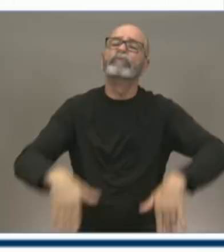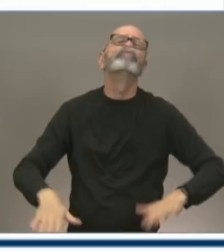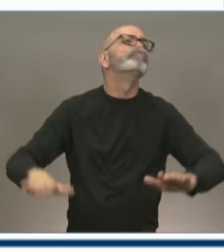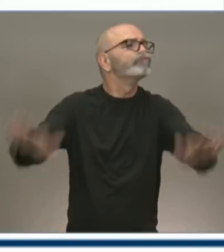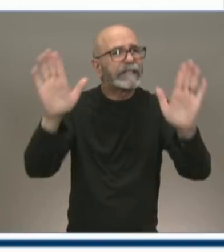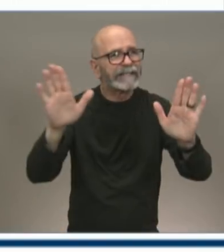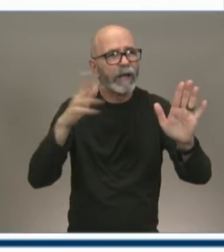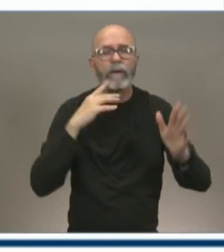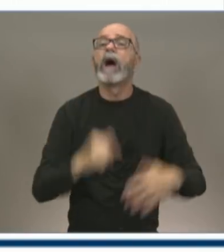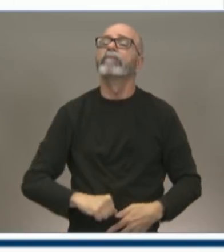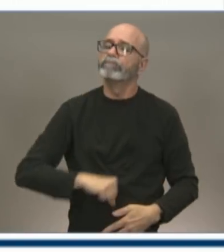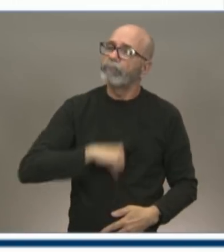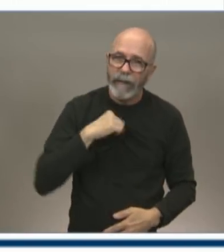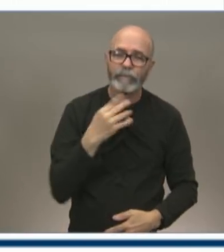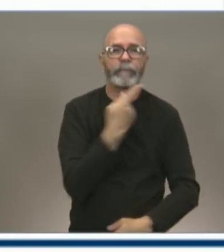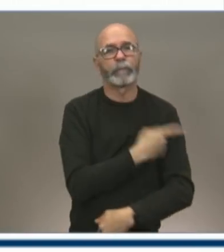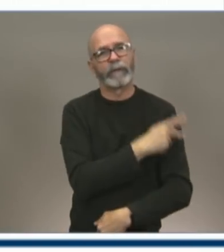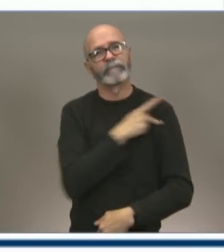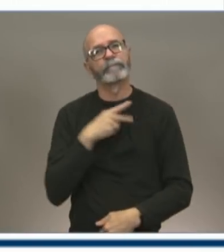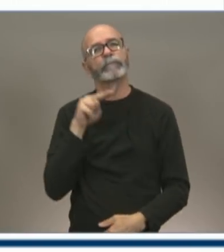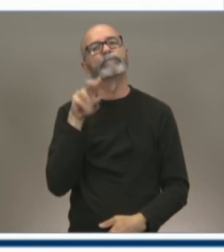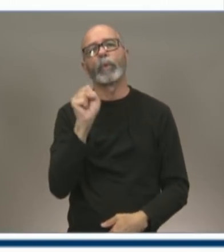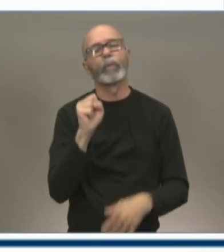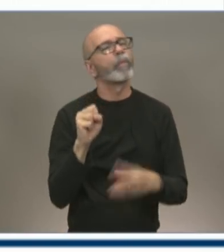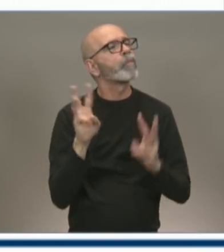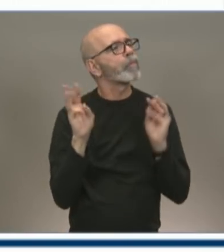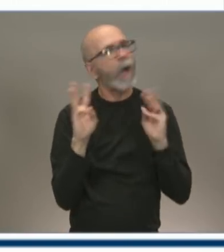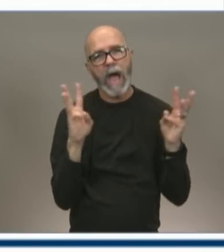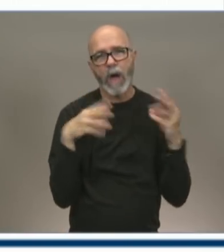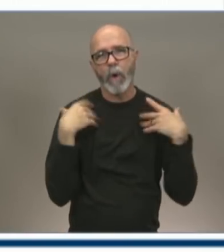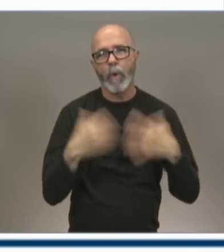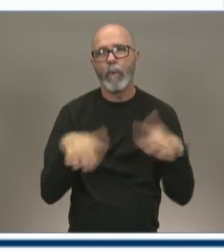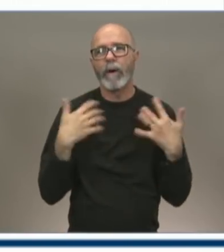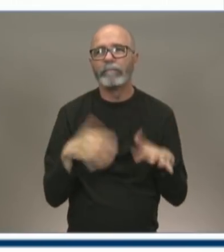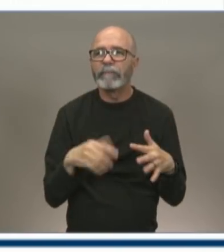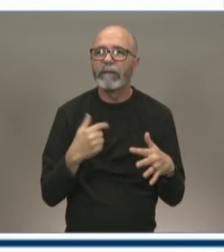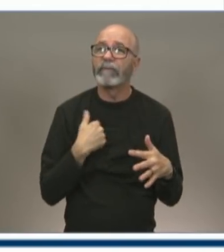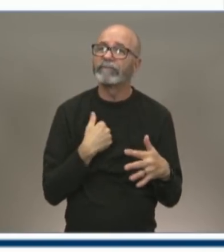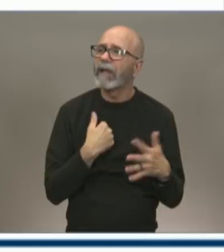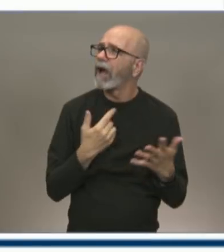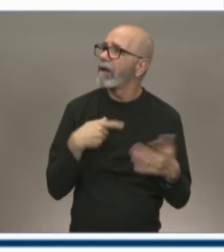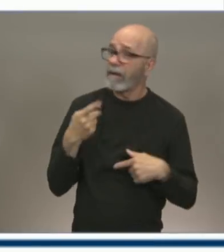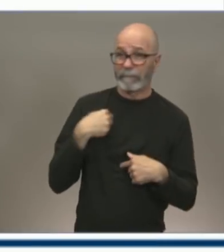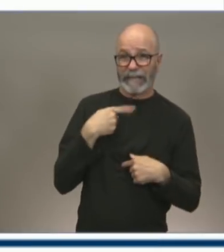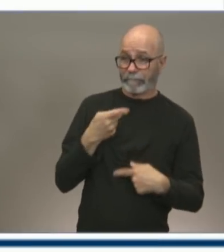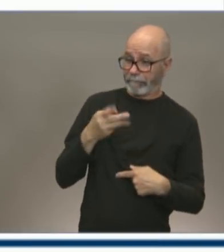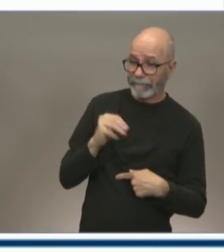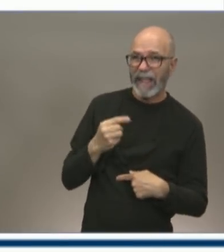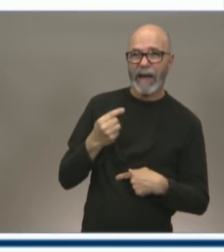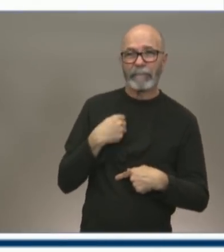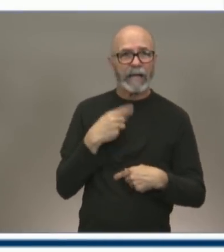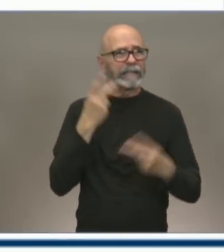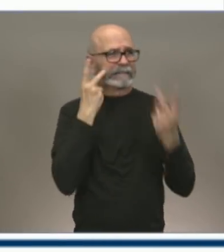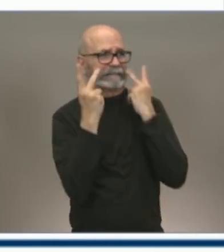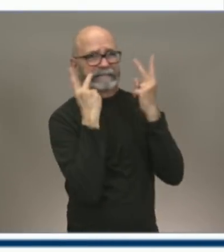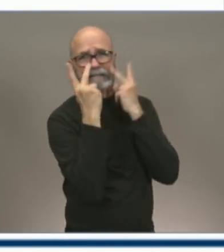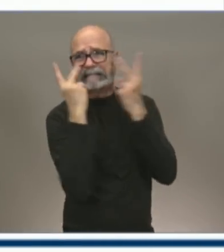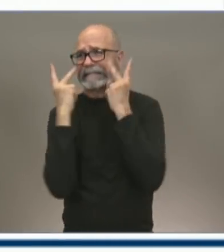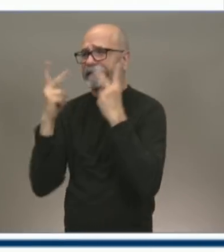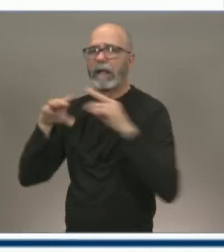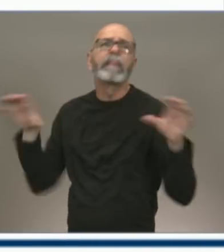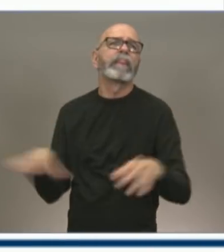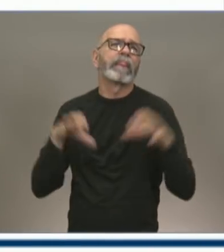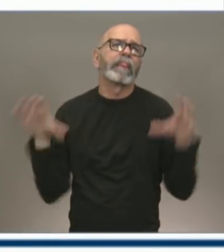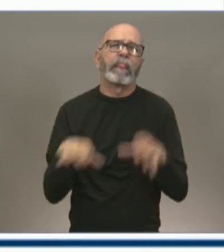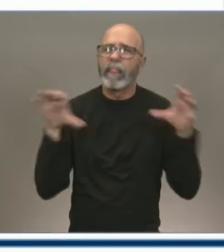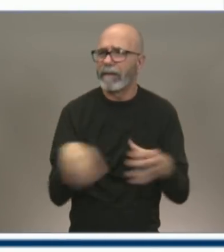tell you how proud I am to be the Premier of this province and to see the tremendous work that you continue